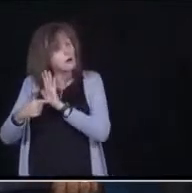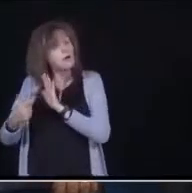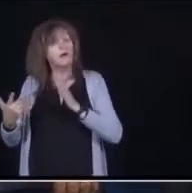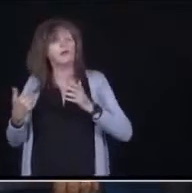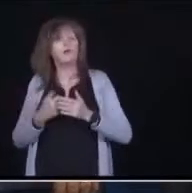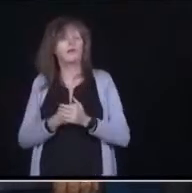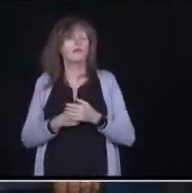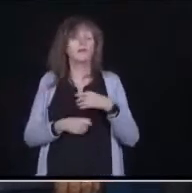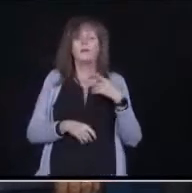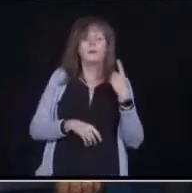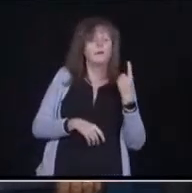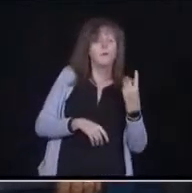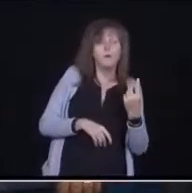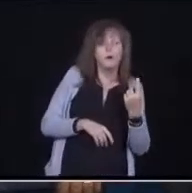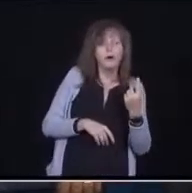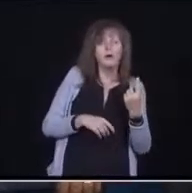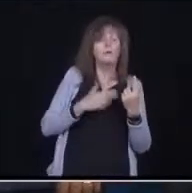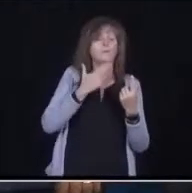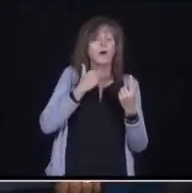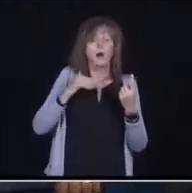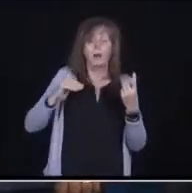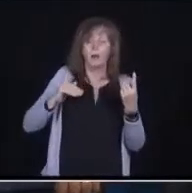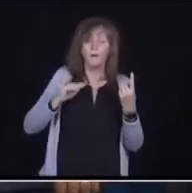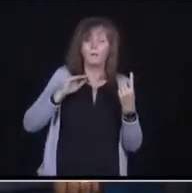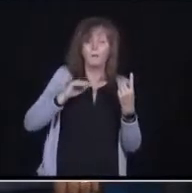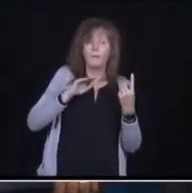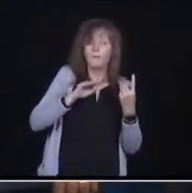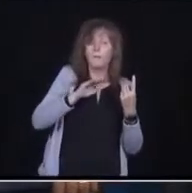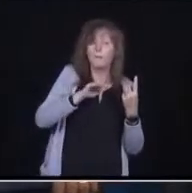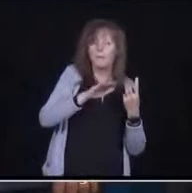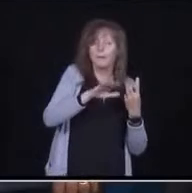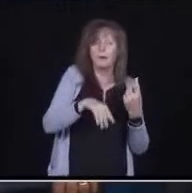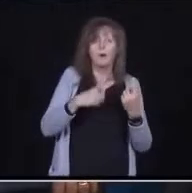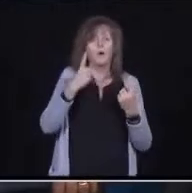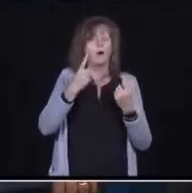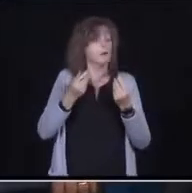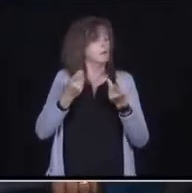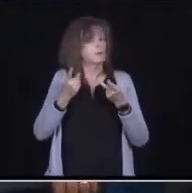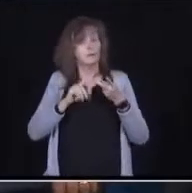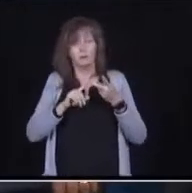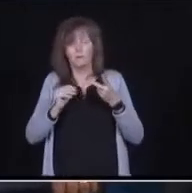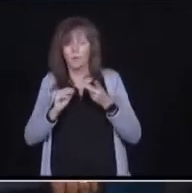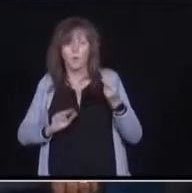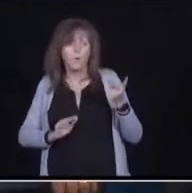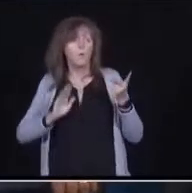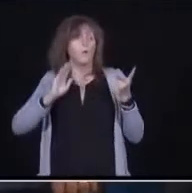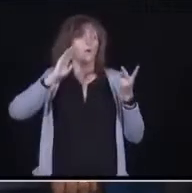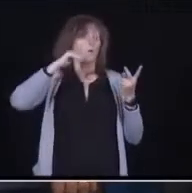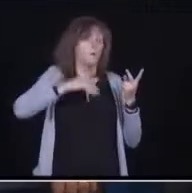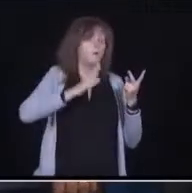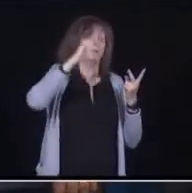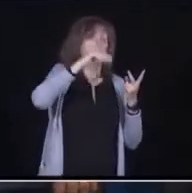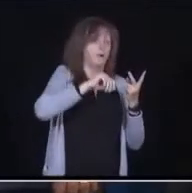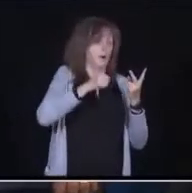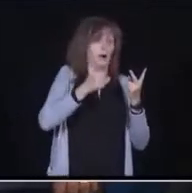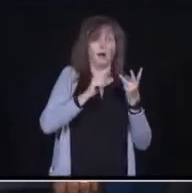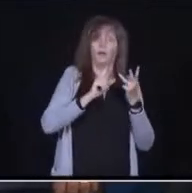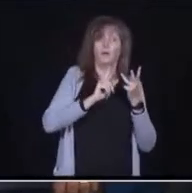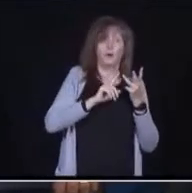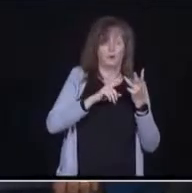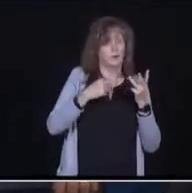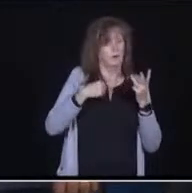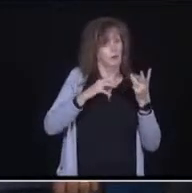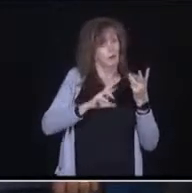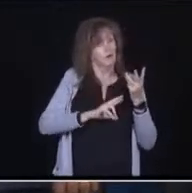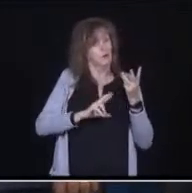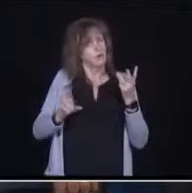of a small up and down surge to one where there's more peaks and valleys, and then there's another one that we are preparing for, which is the worst of the